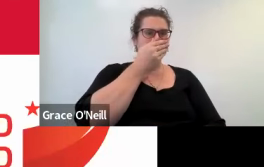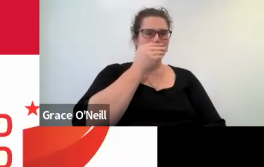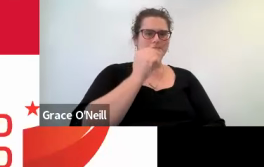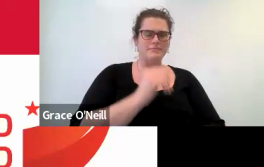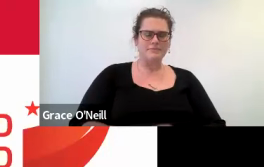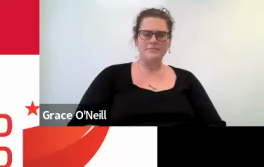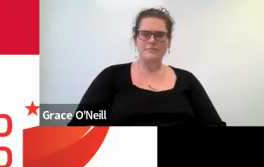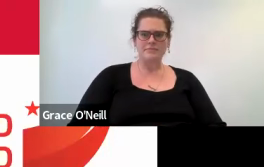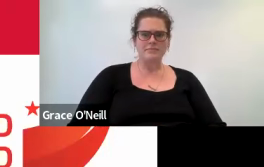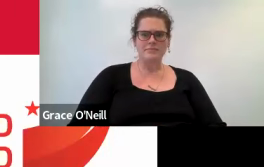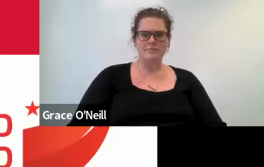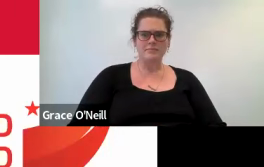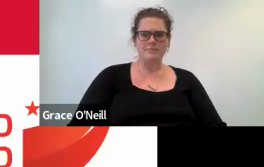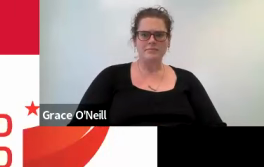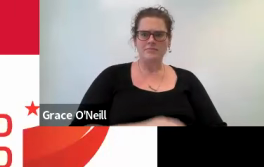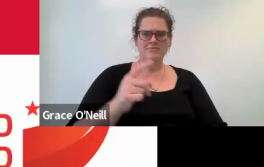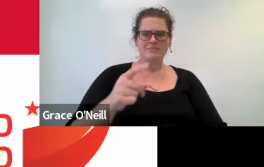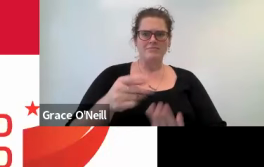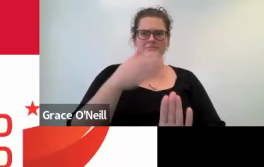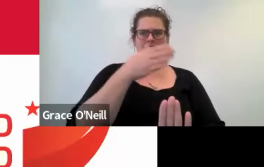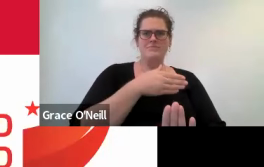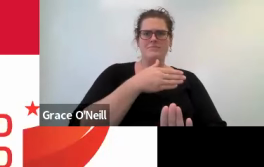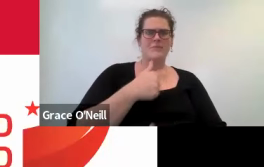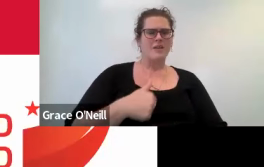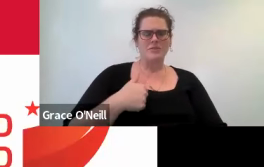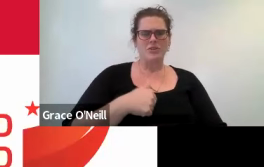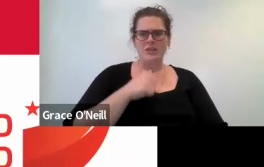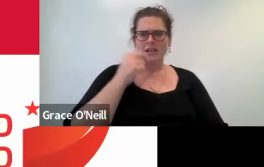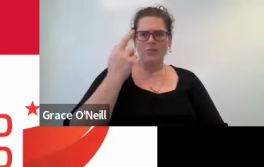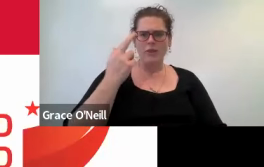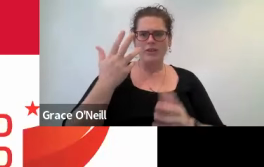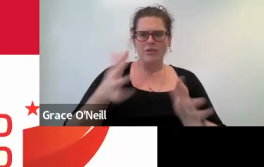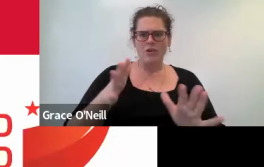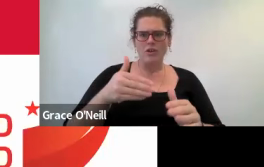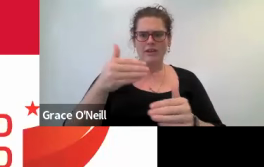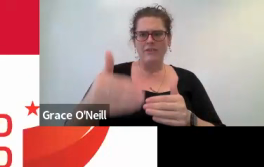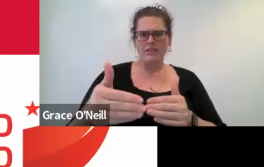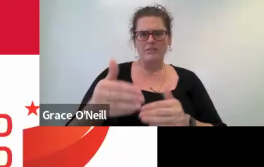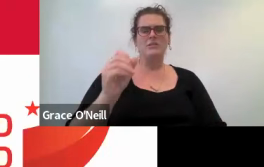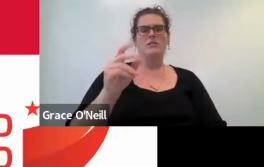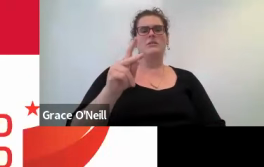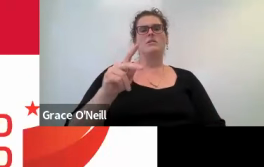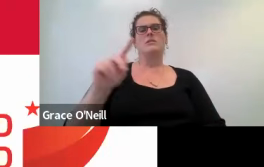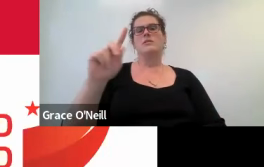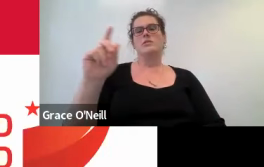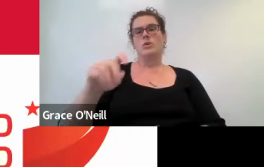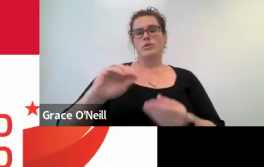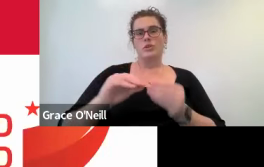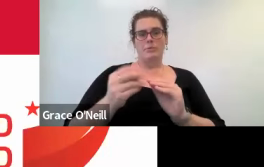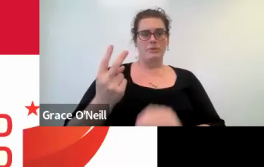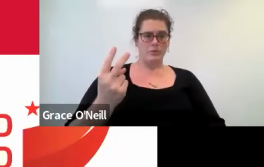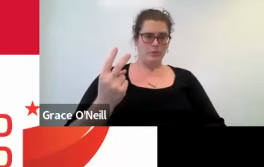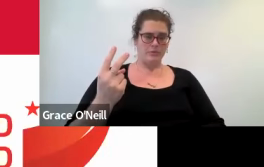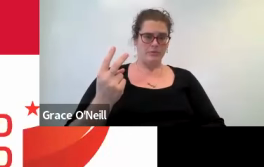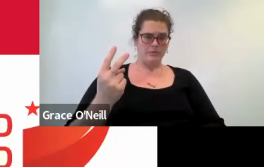I'm sorry. The previous slide, I didn't realize you could advance the slide. So question 2, have